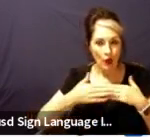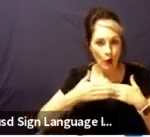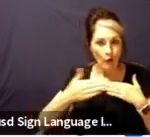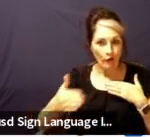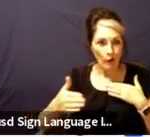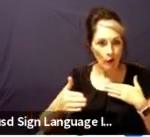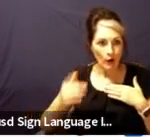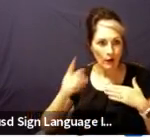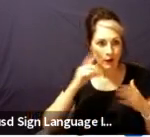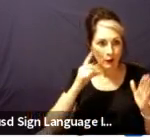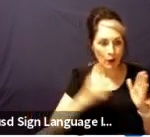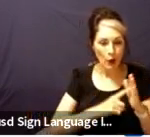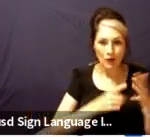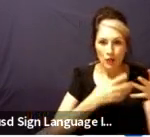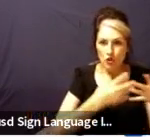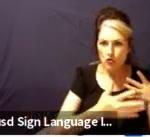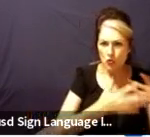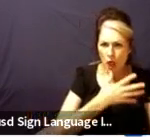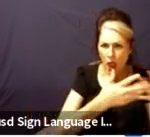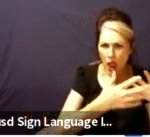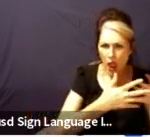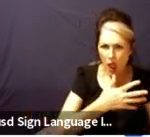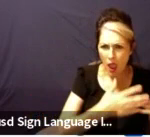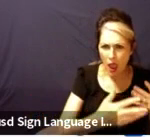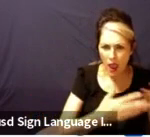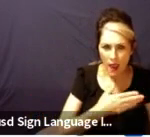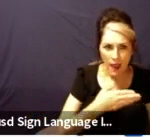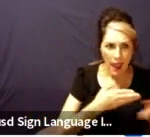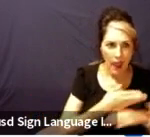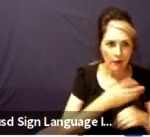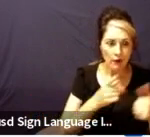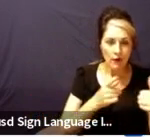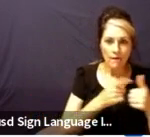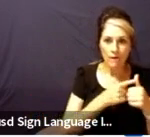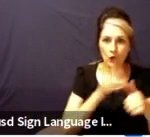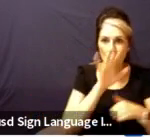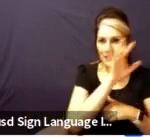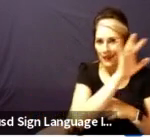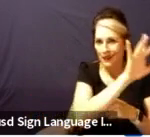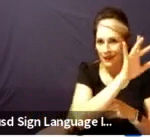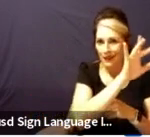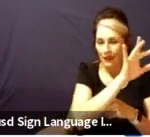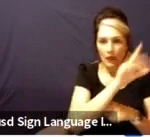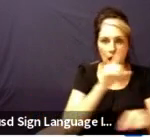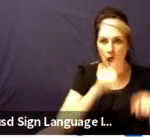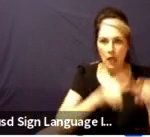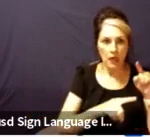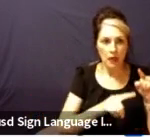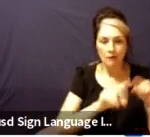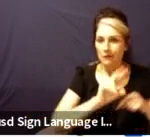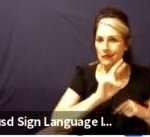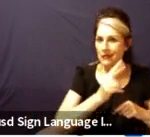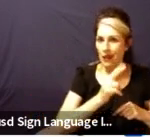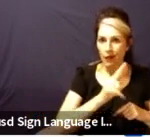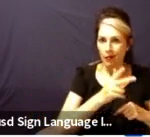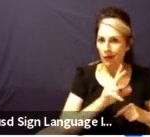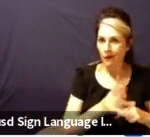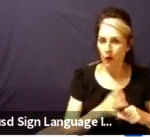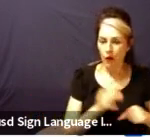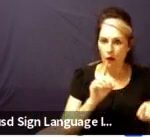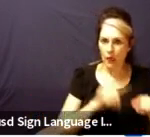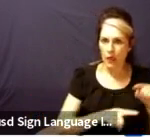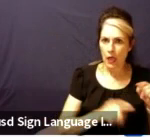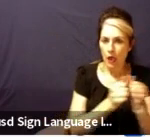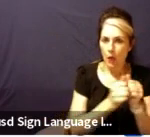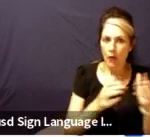if you notice everything's grayed out after the first tab here. So I can't click on the second tab